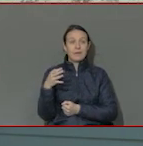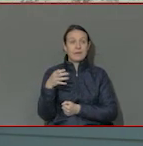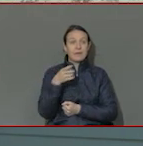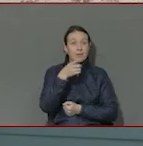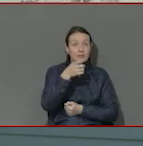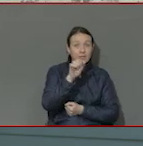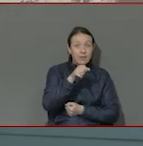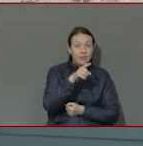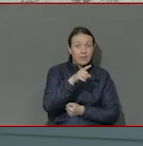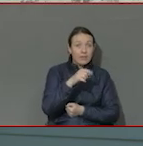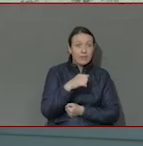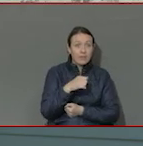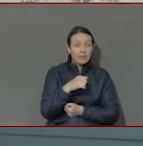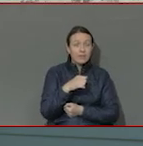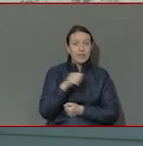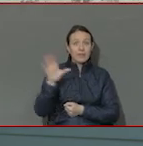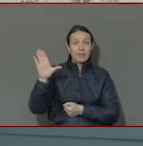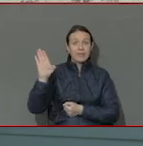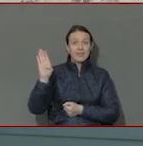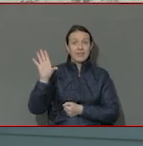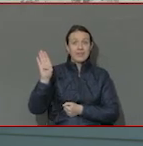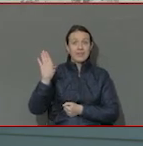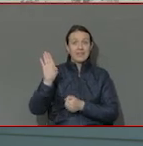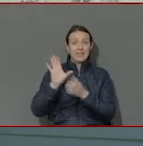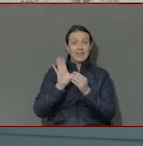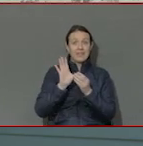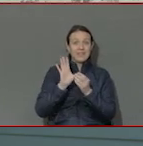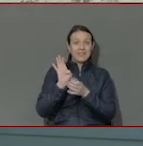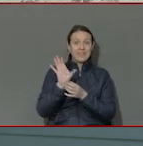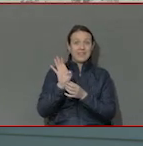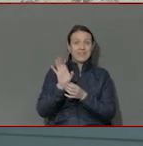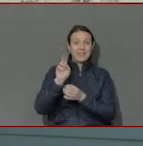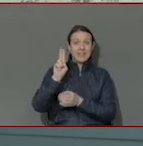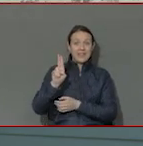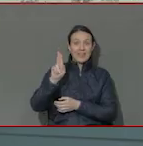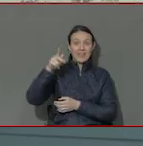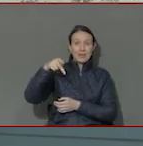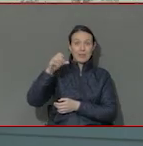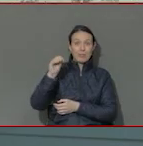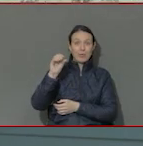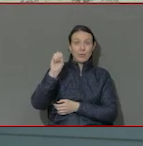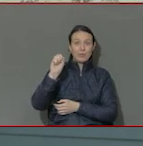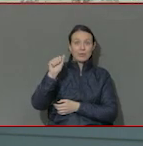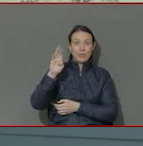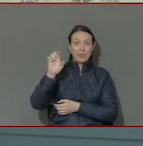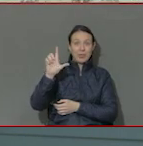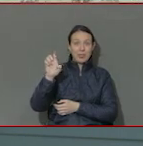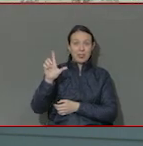Yes. Opposable thumb. It's here. It's on the limb. Right? Another